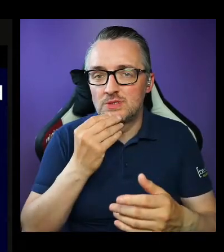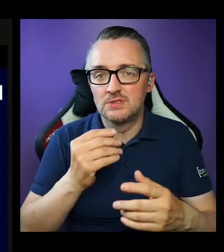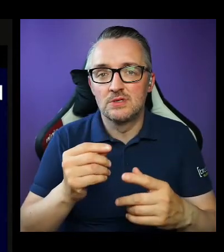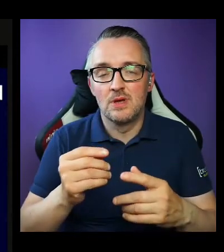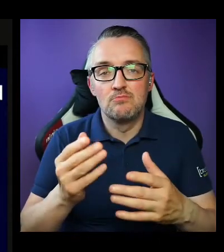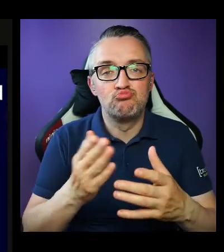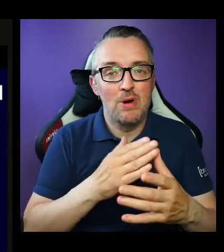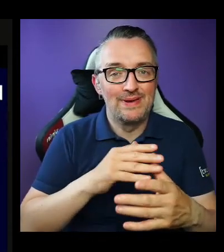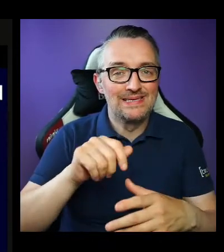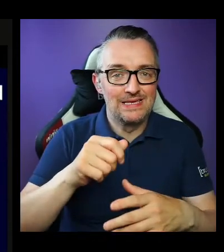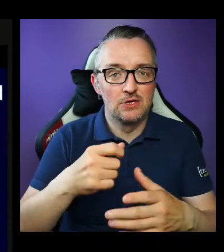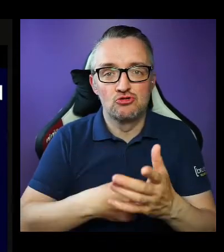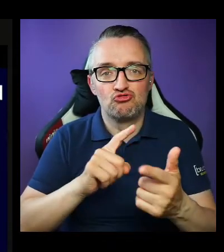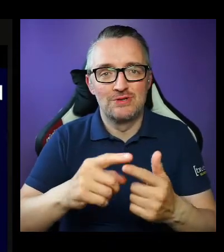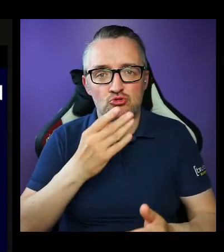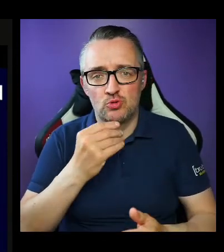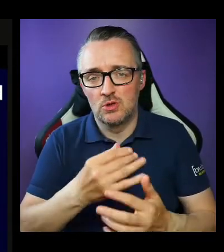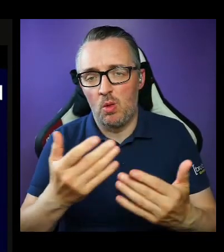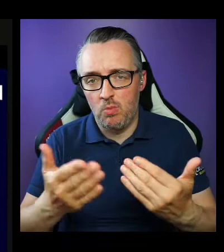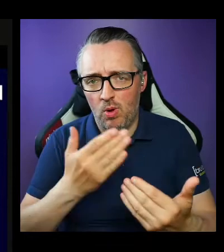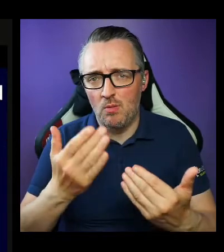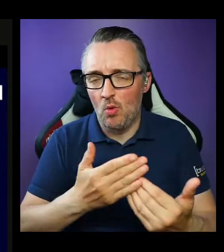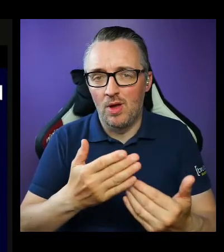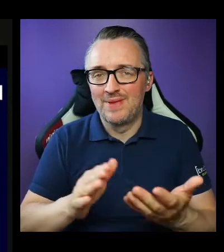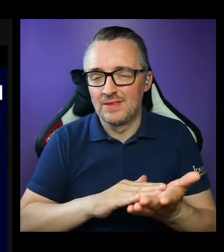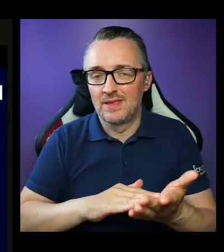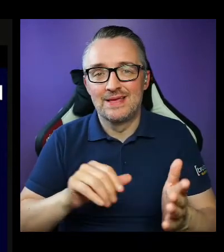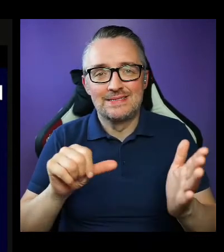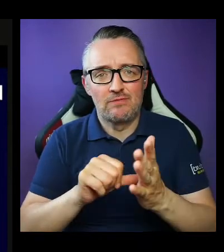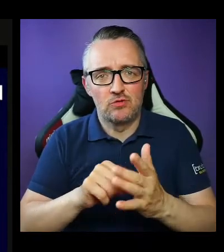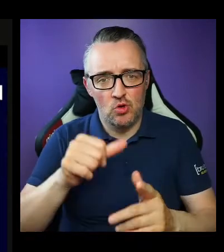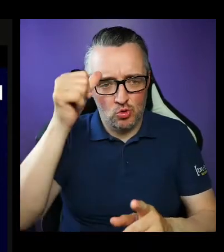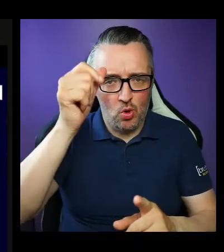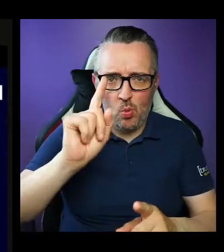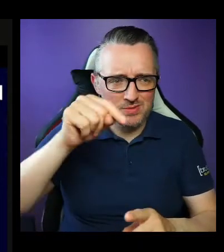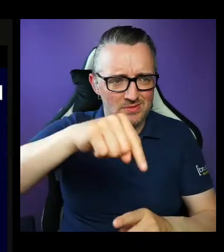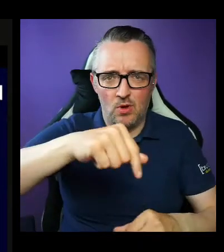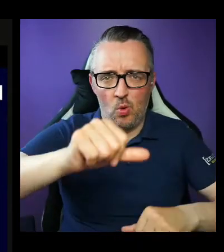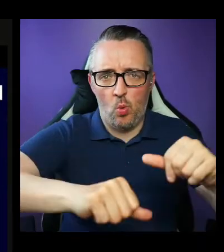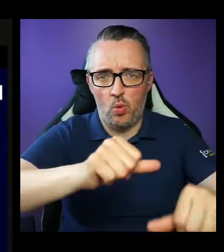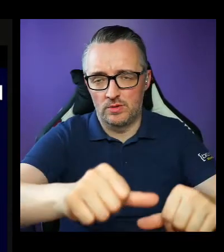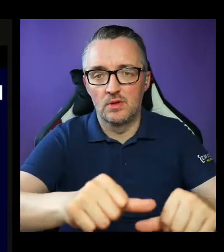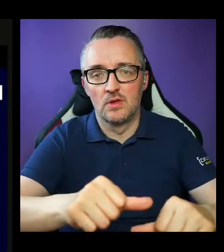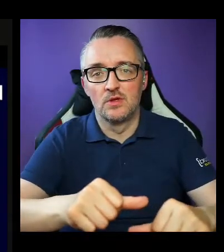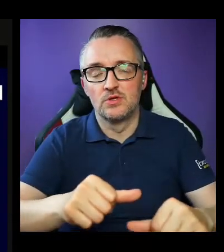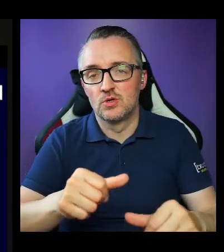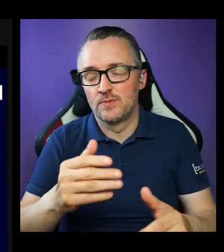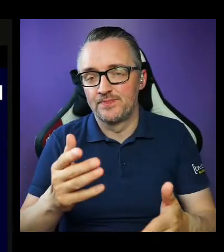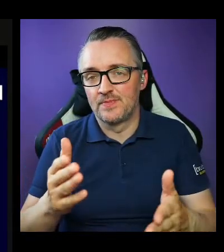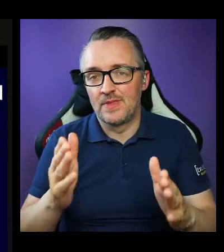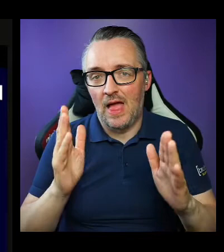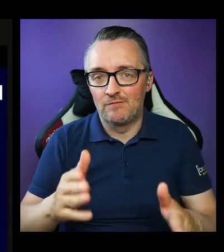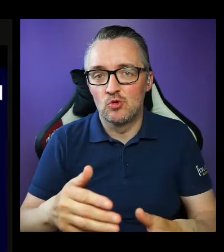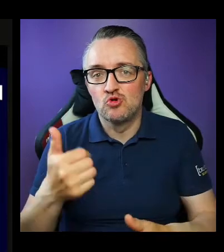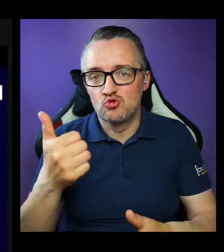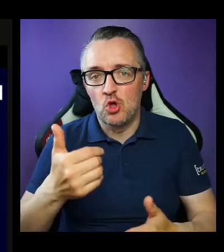key, that it made it a bit more difficult to know what's happening. So you definitely need really